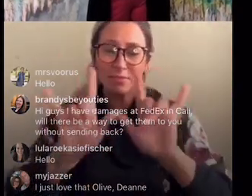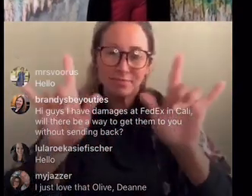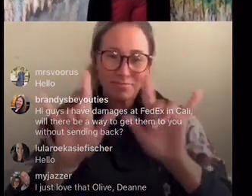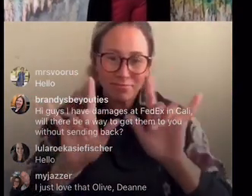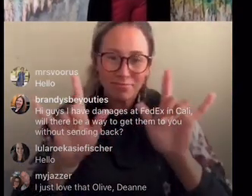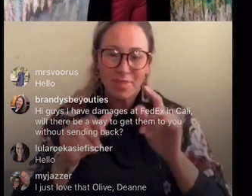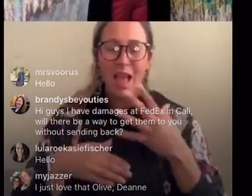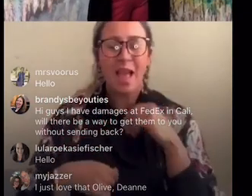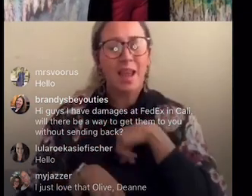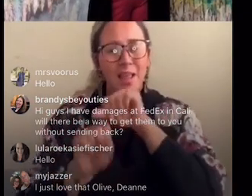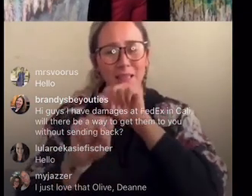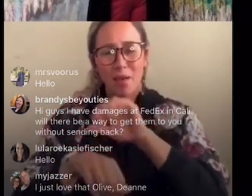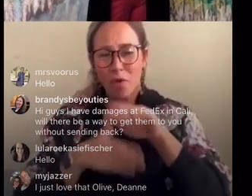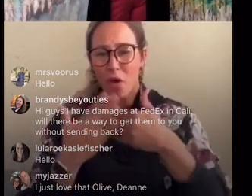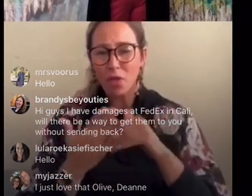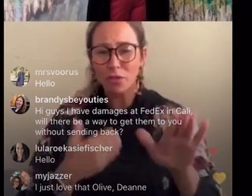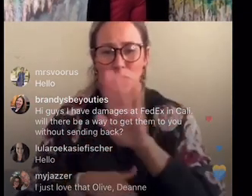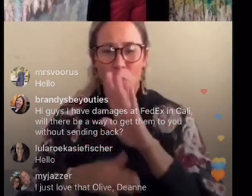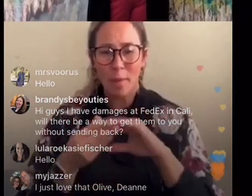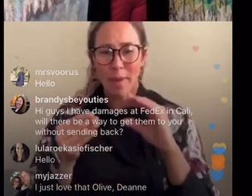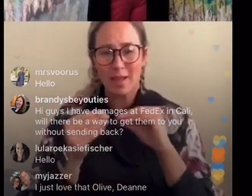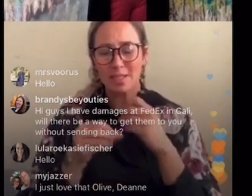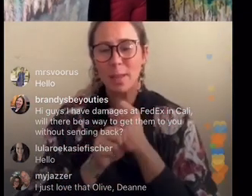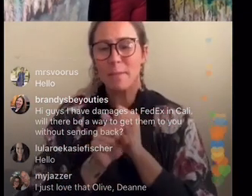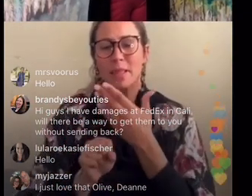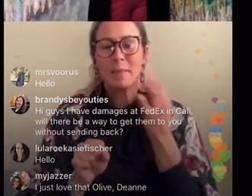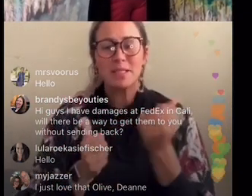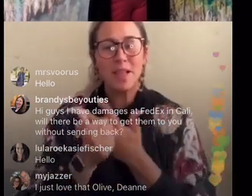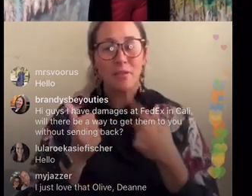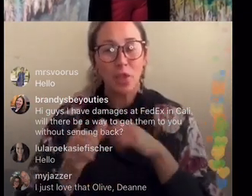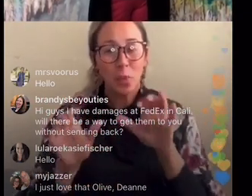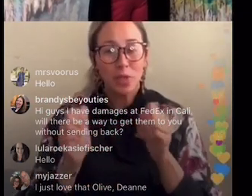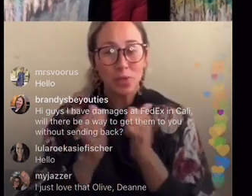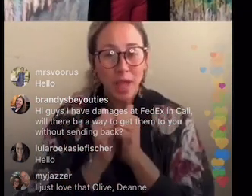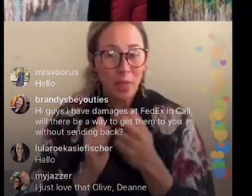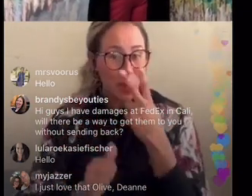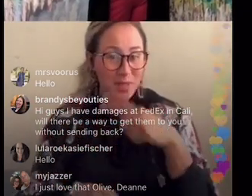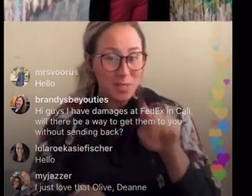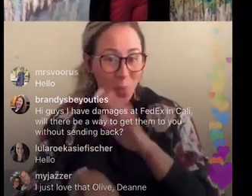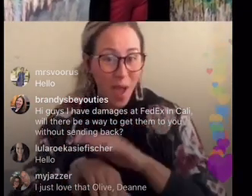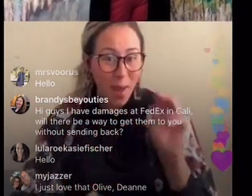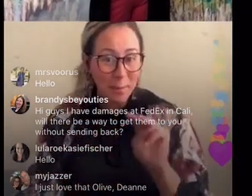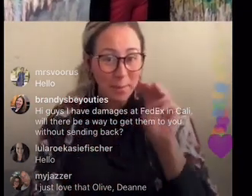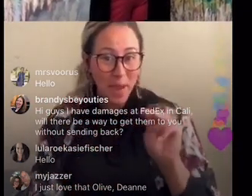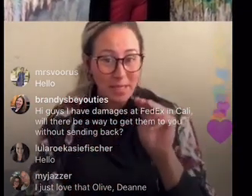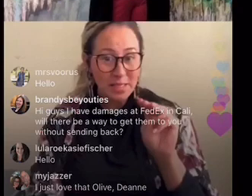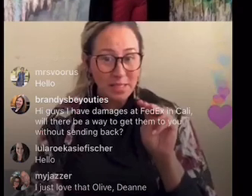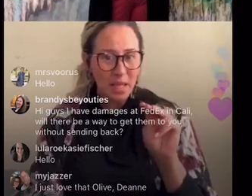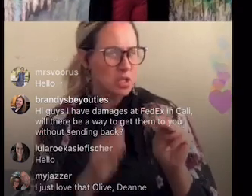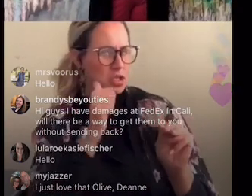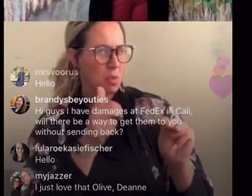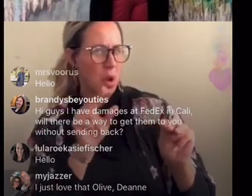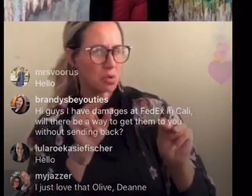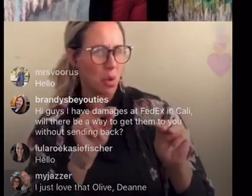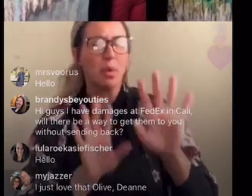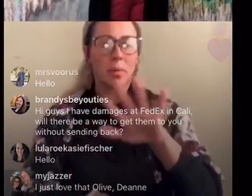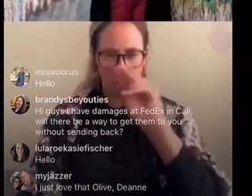messages. And let's make the best of everything that we do together. And we'll see you on Monday. Are we doing this tomorrow? No, I don't think so.